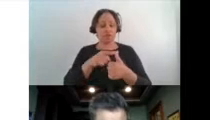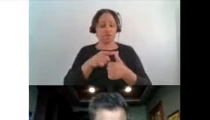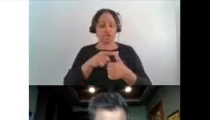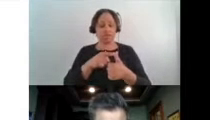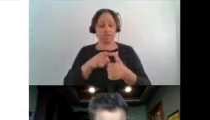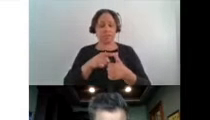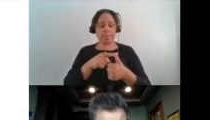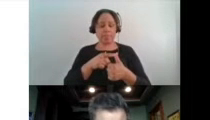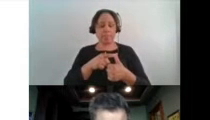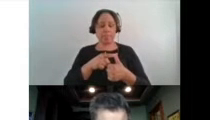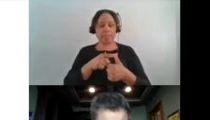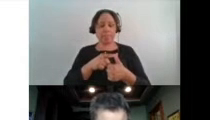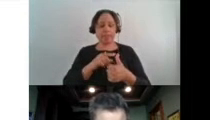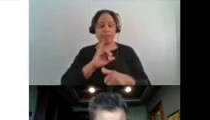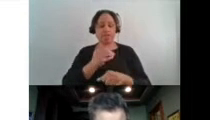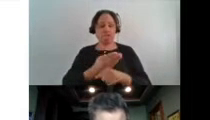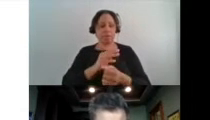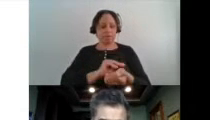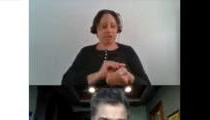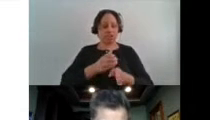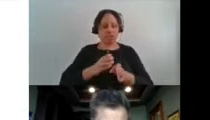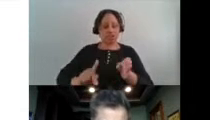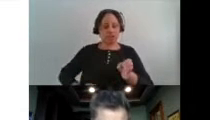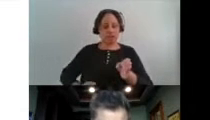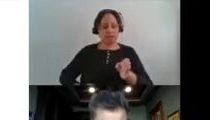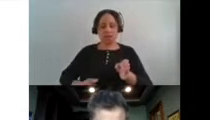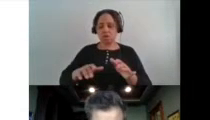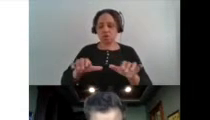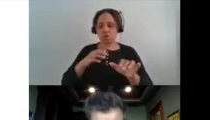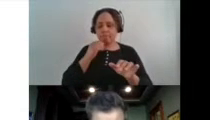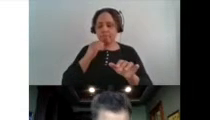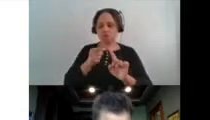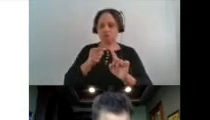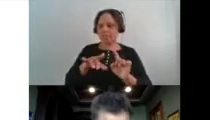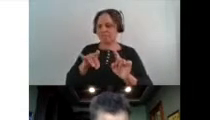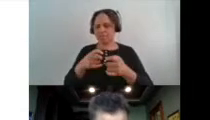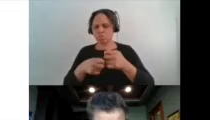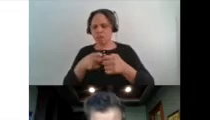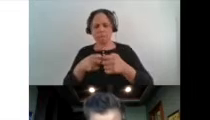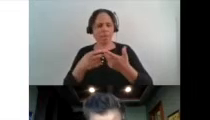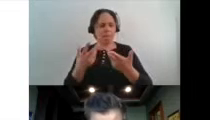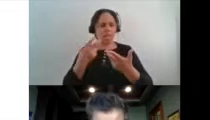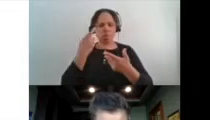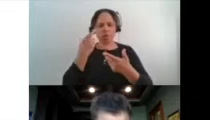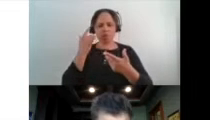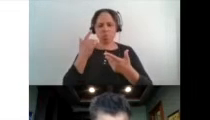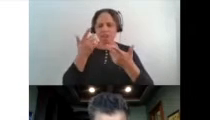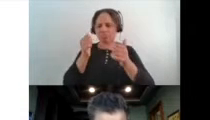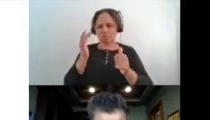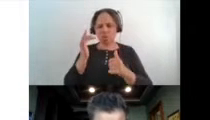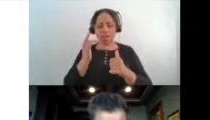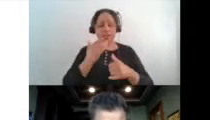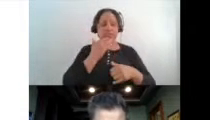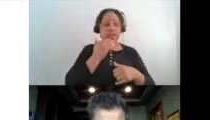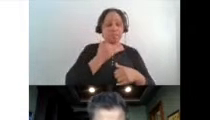caring nephrologists is to do the best that they can to diagnose what the cause of it is. Is it diabetes? Is it high blood pressure? Is it a genetic problem? Is it something